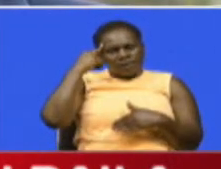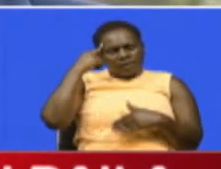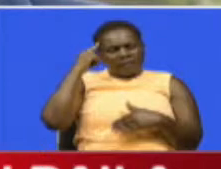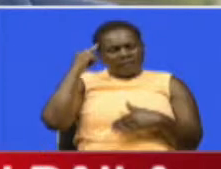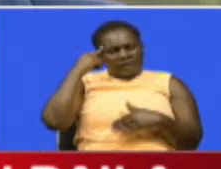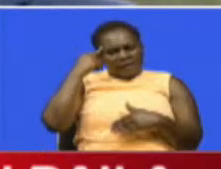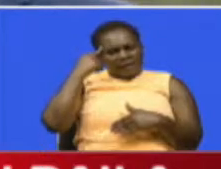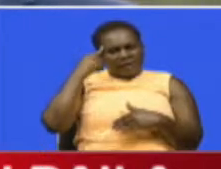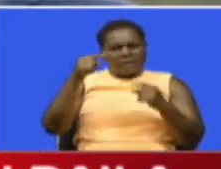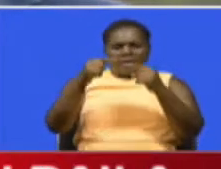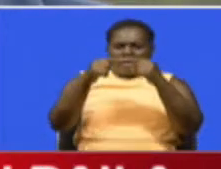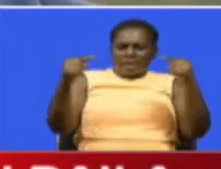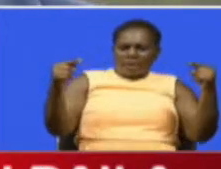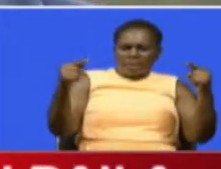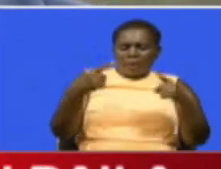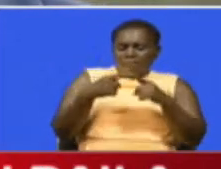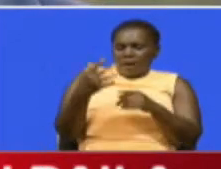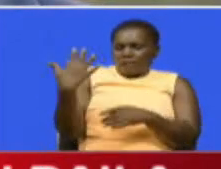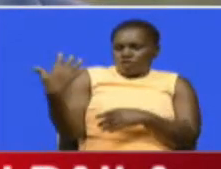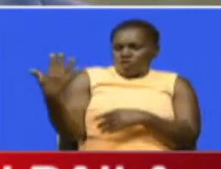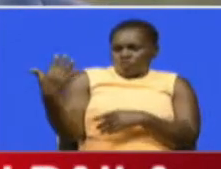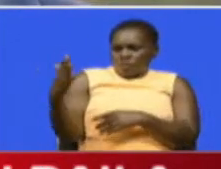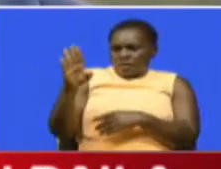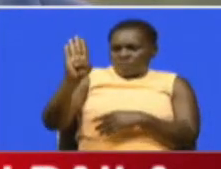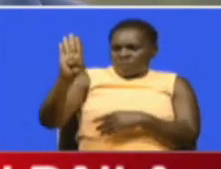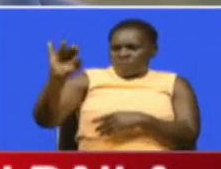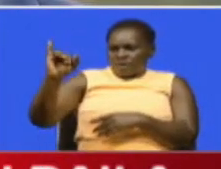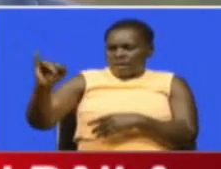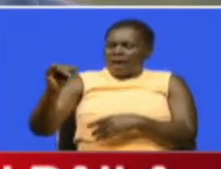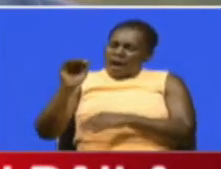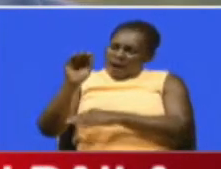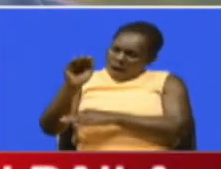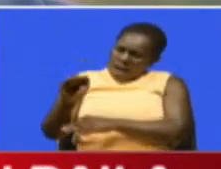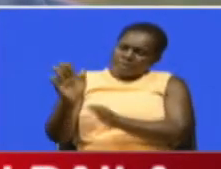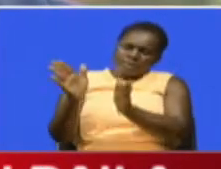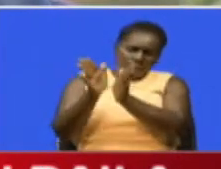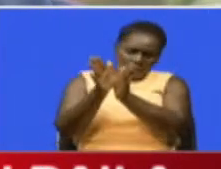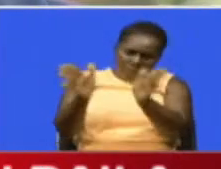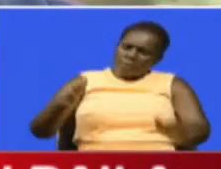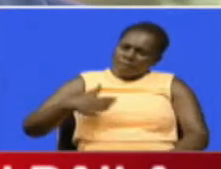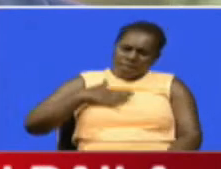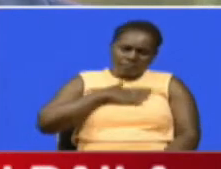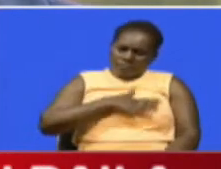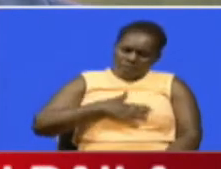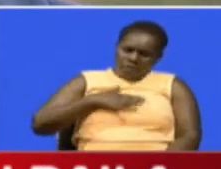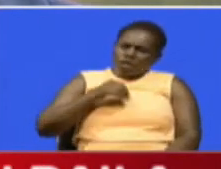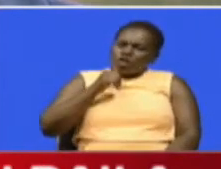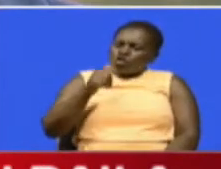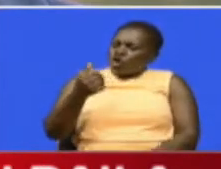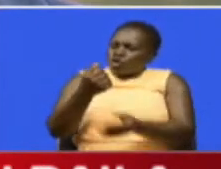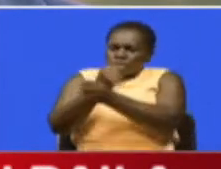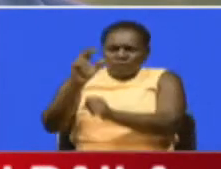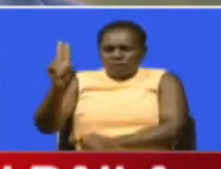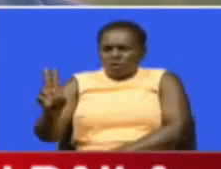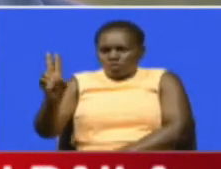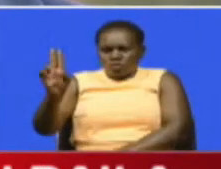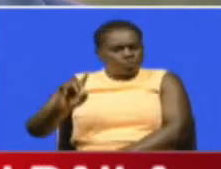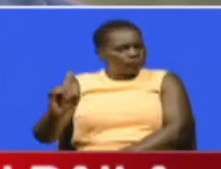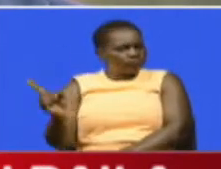enemies. But this document, I really want to plead with Kenyans. It is not for President Uhuru